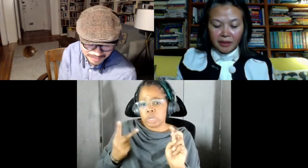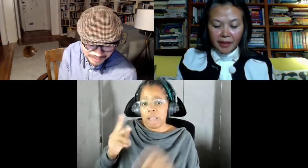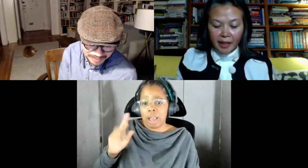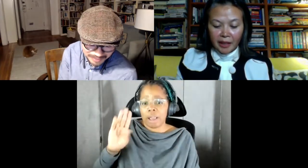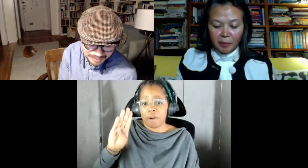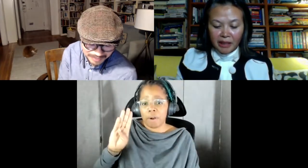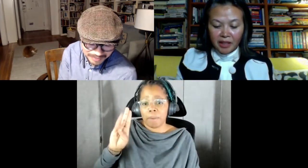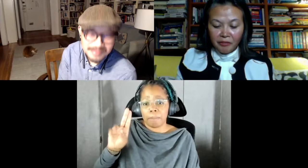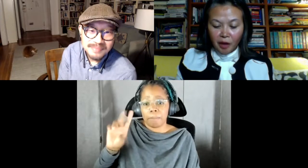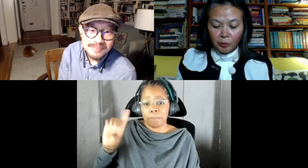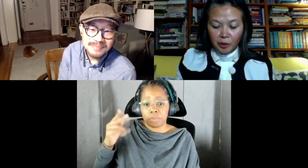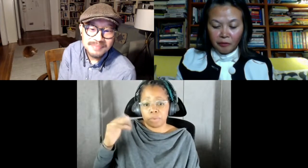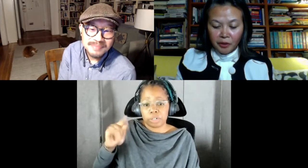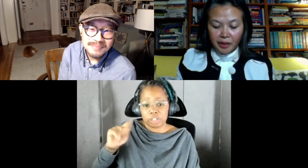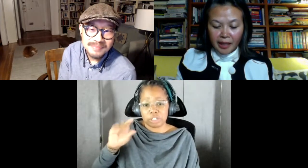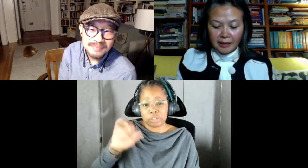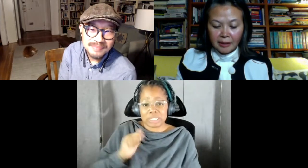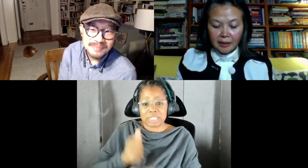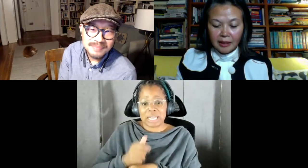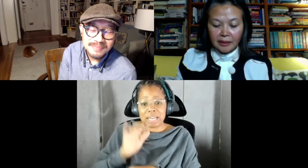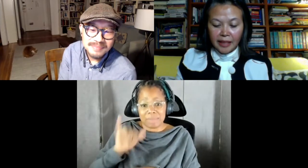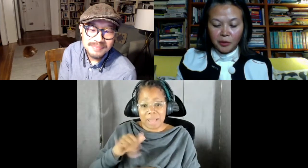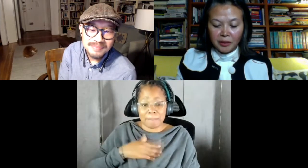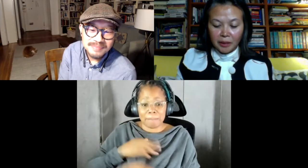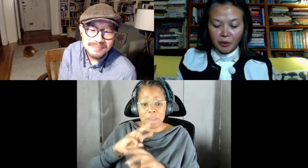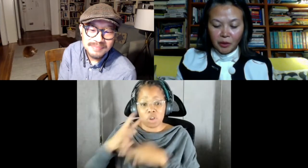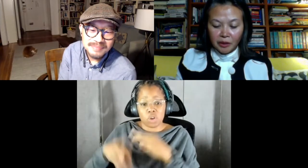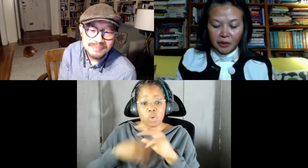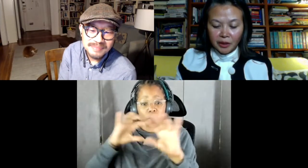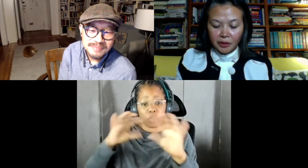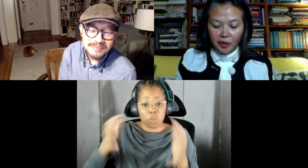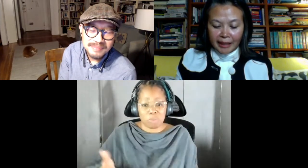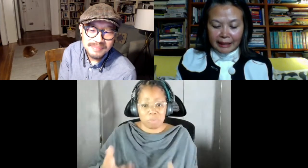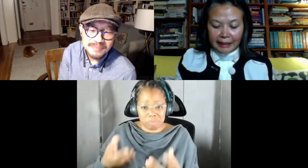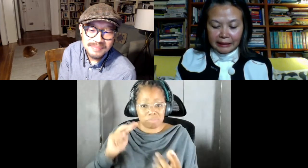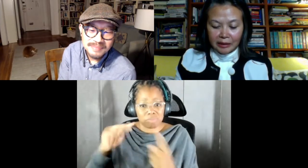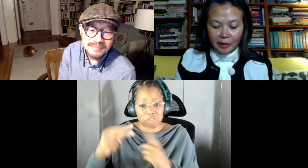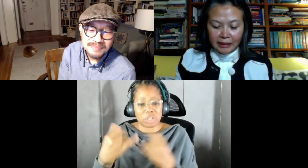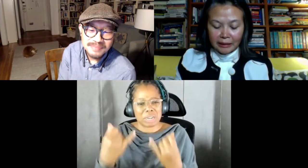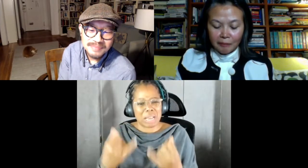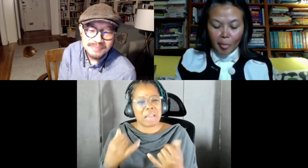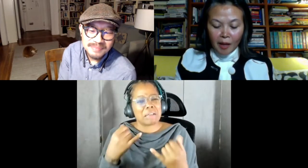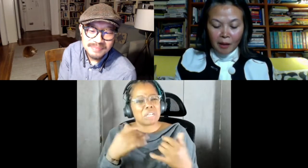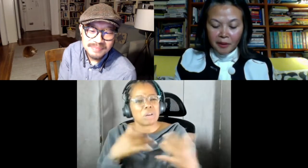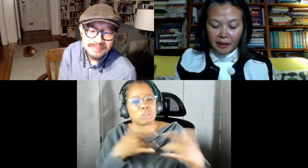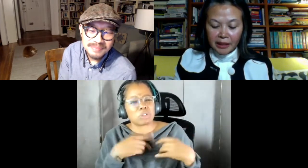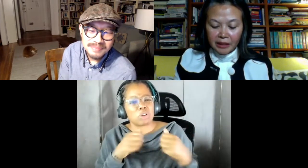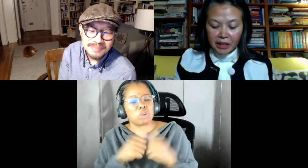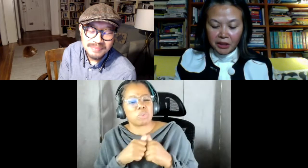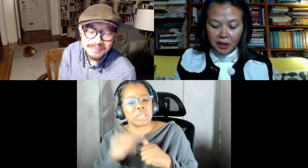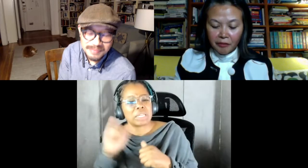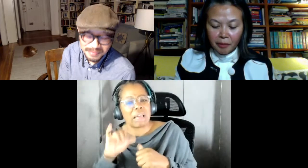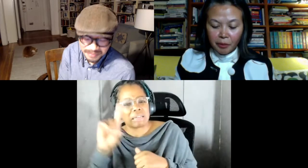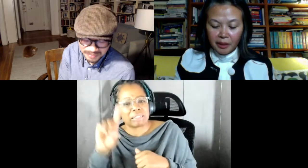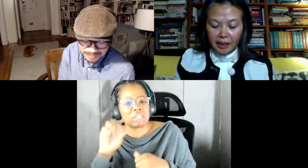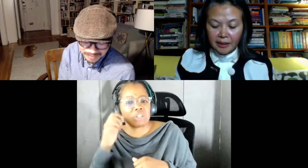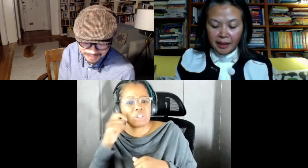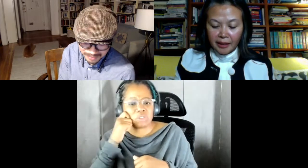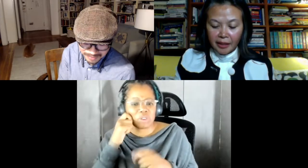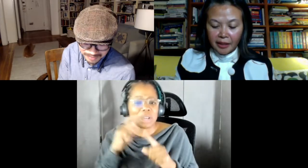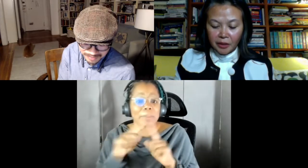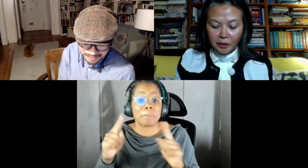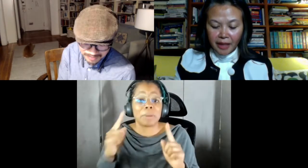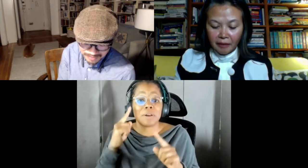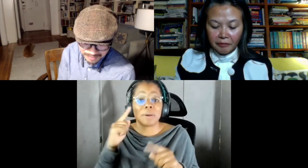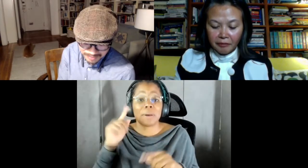have set that as my default worldview, yes? These days we seem so concerned with identity and race, but the key teaching of the Buddha is that